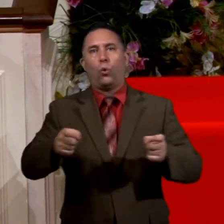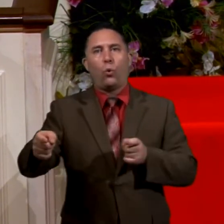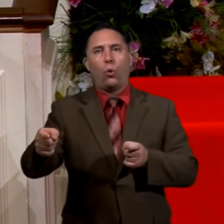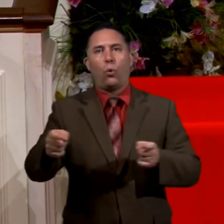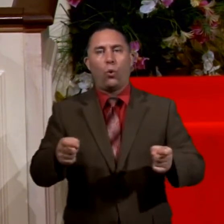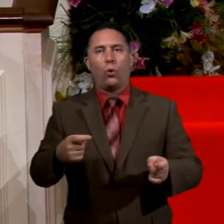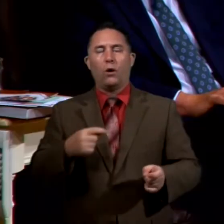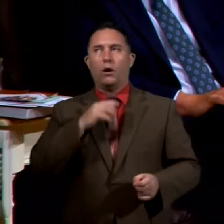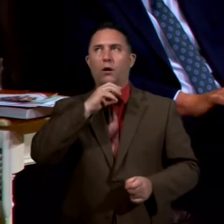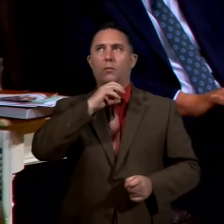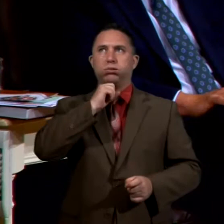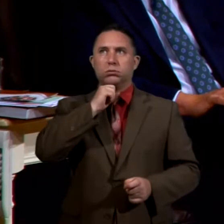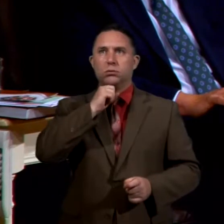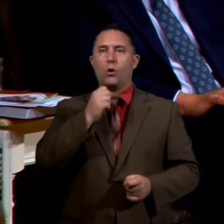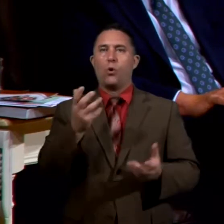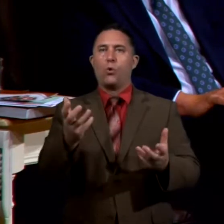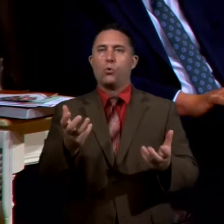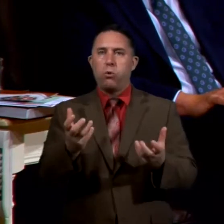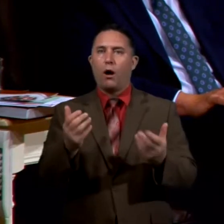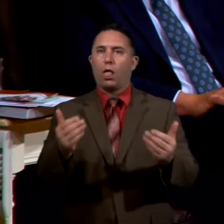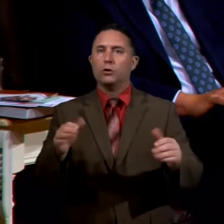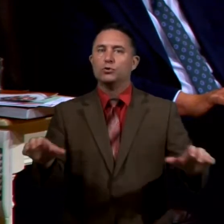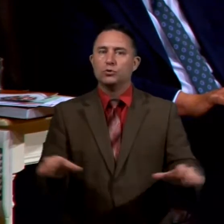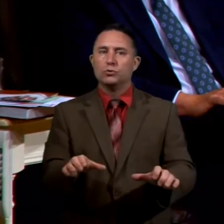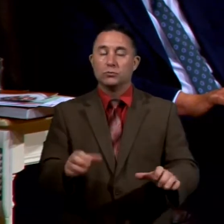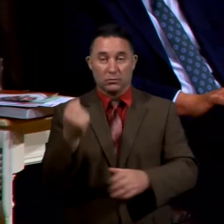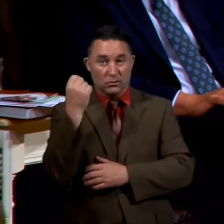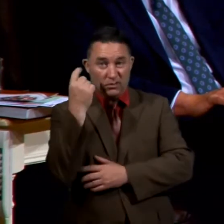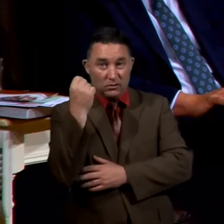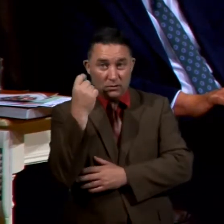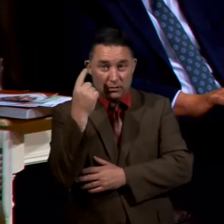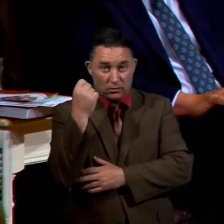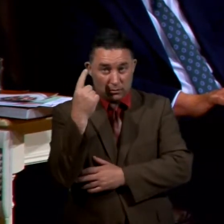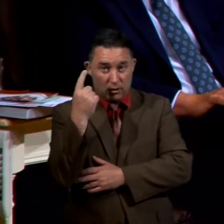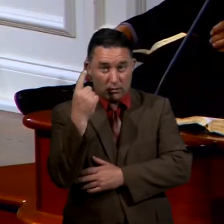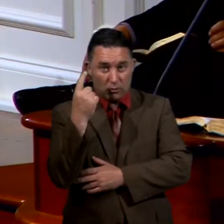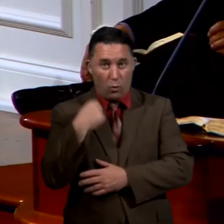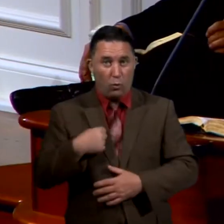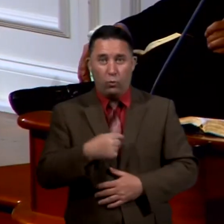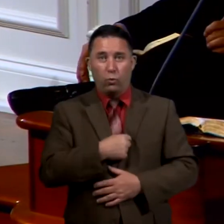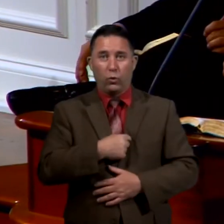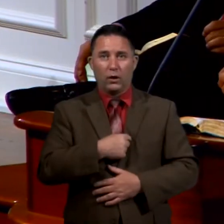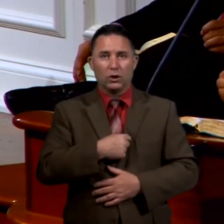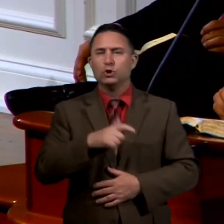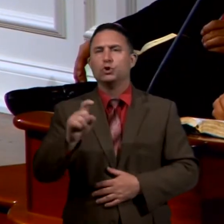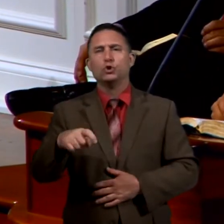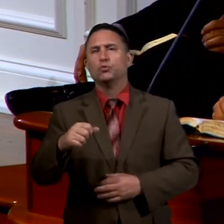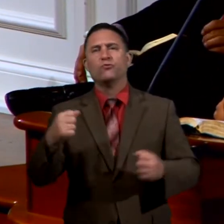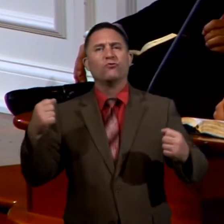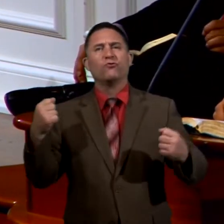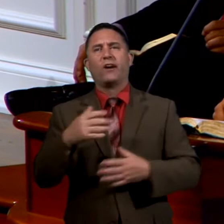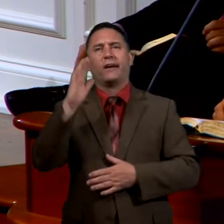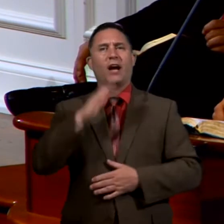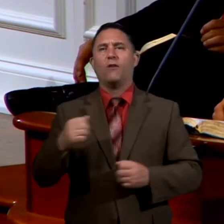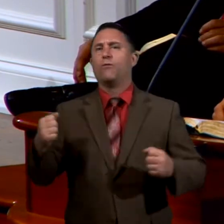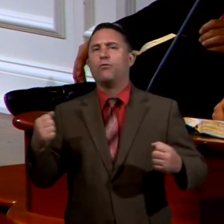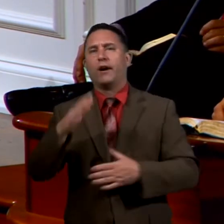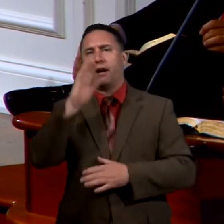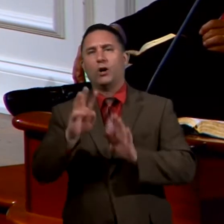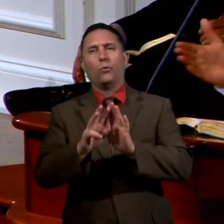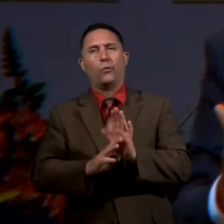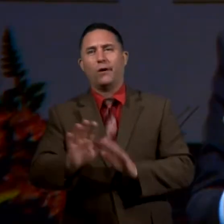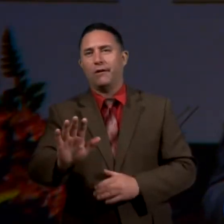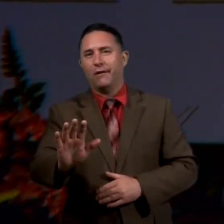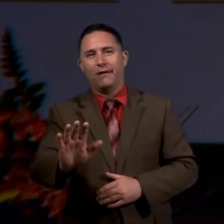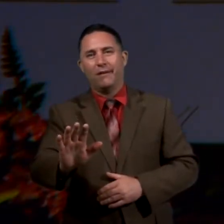we wish we could do. Unless we understand, we should never be afraid of God or His will.